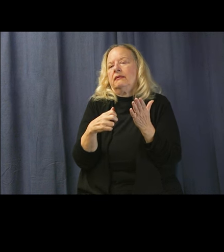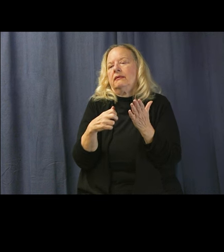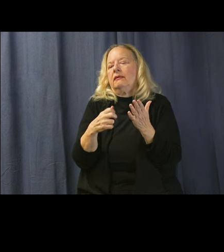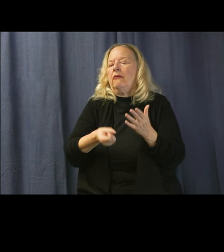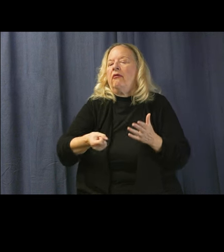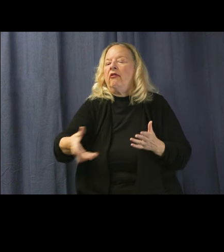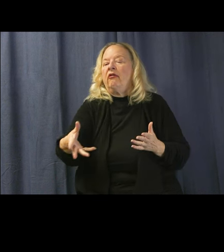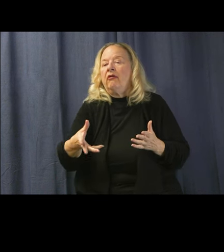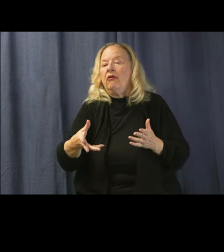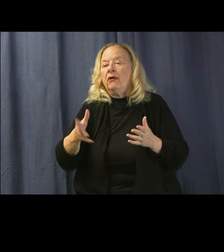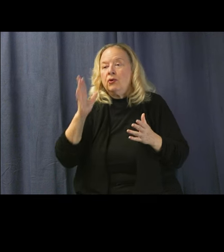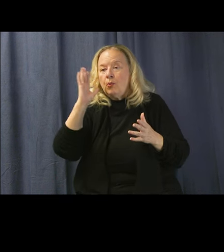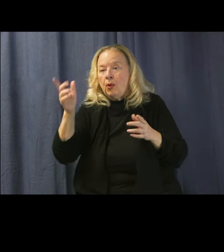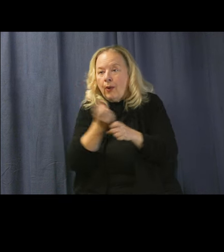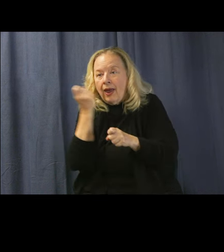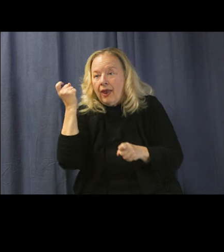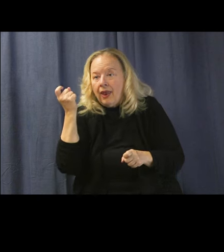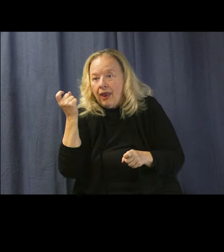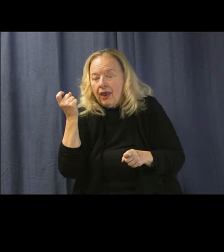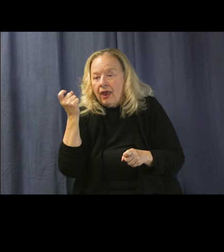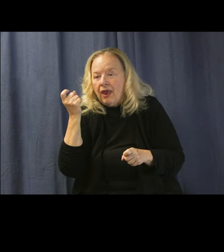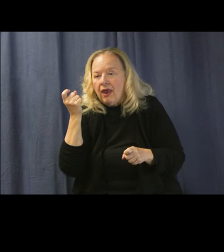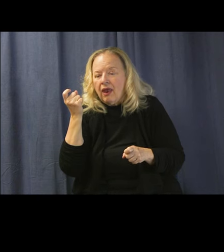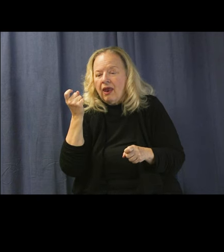odds of winning the lottery?